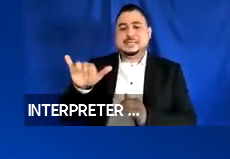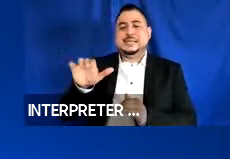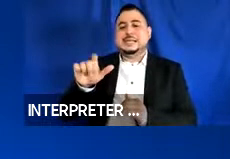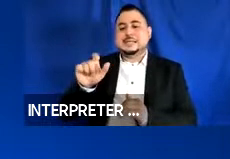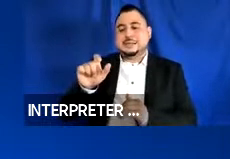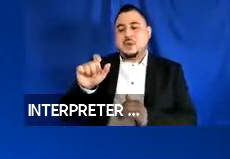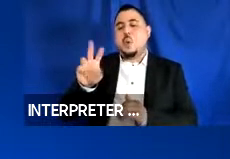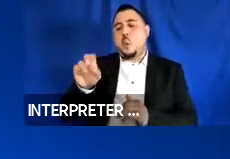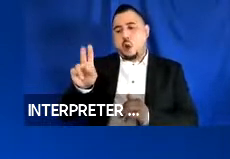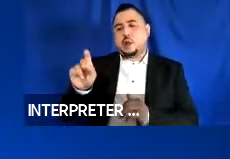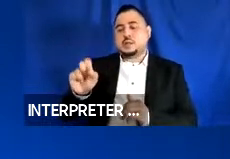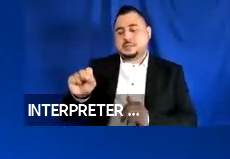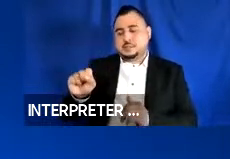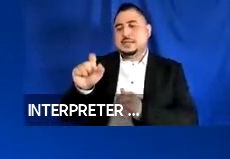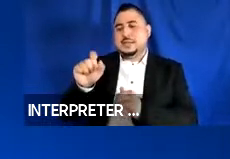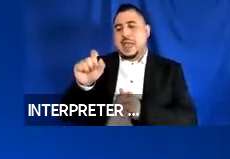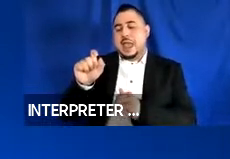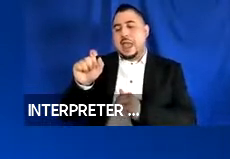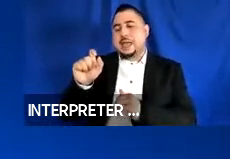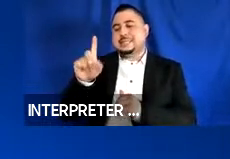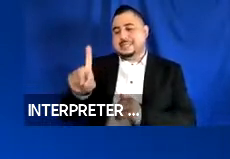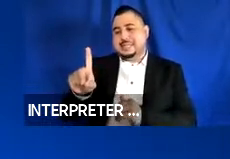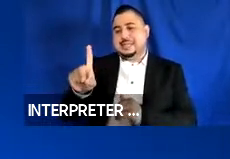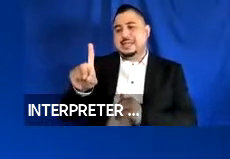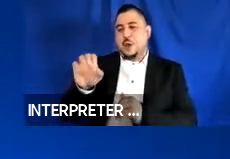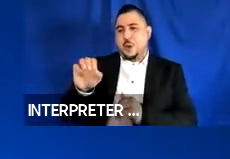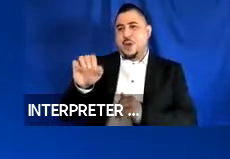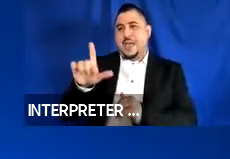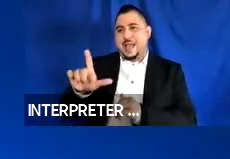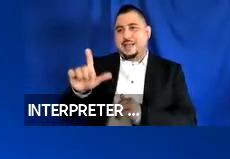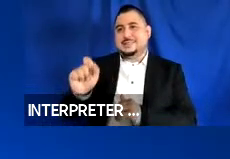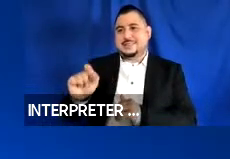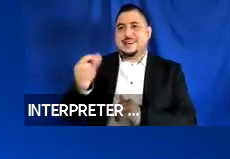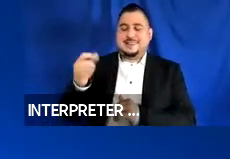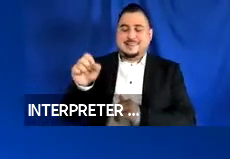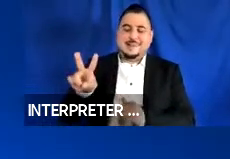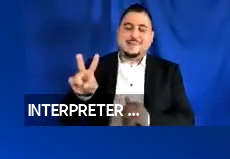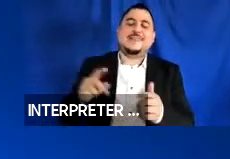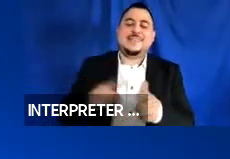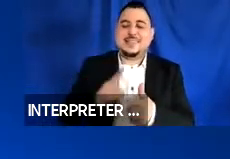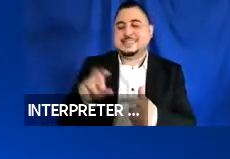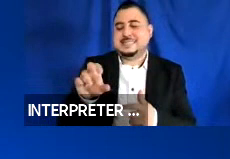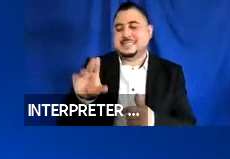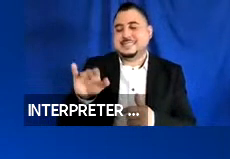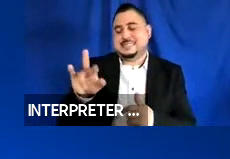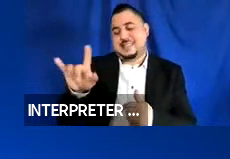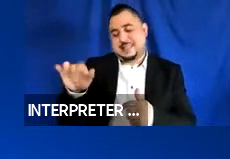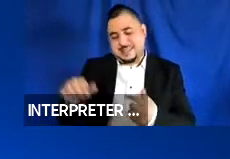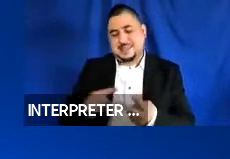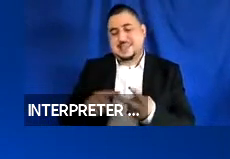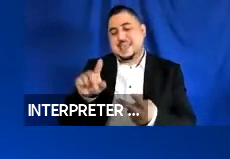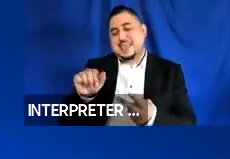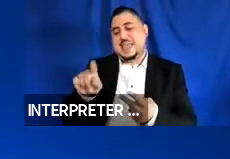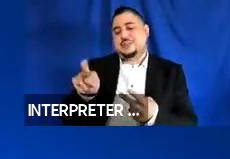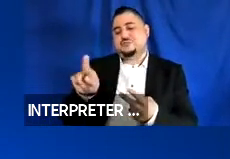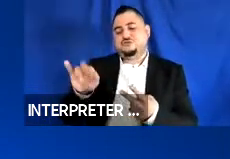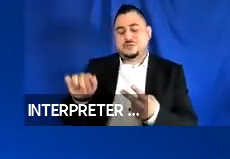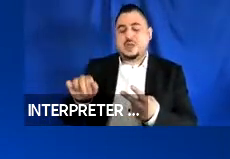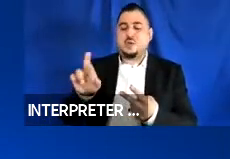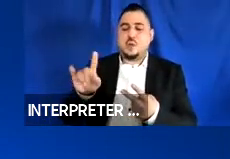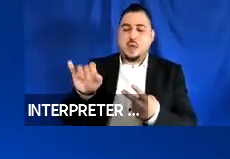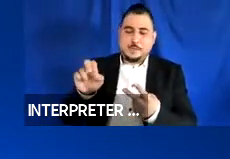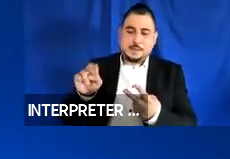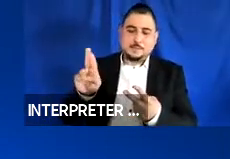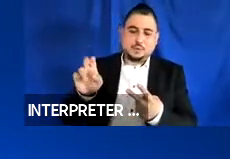ePolicyWorks@dol.gov. And now I would like to thank our presenters, Cecilia Fili, Andrea Lubin, Robin